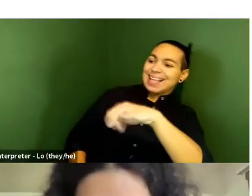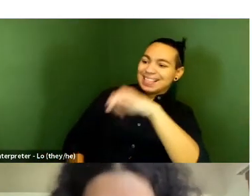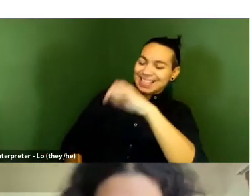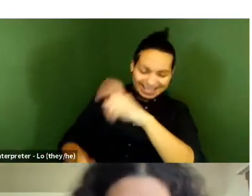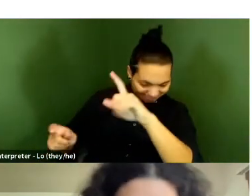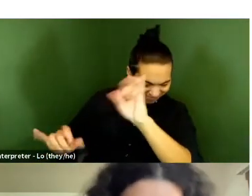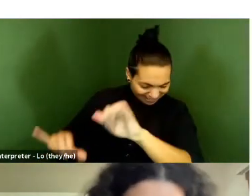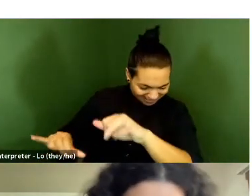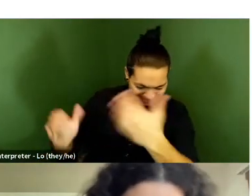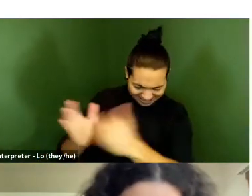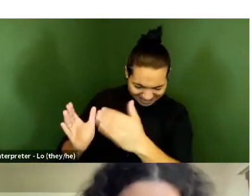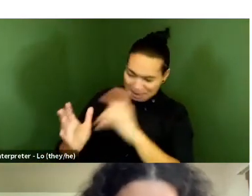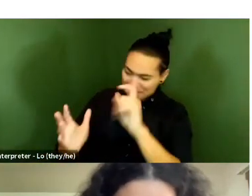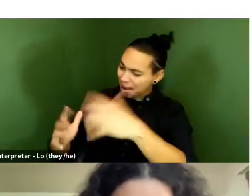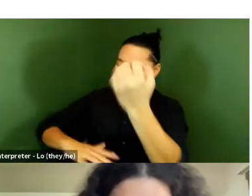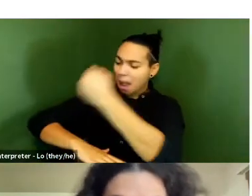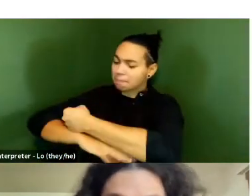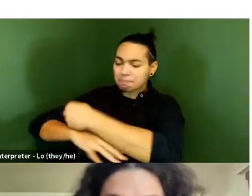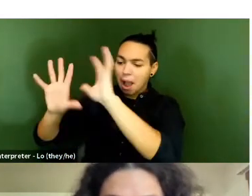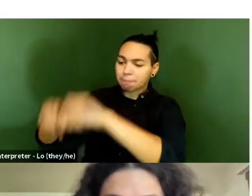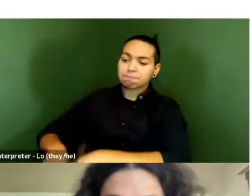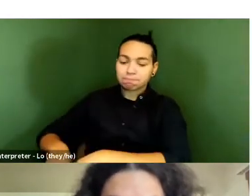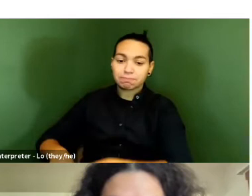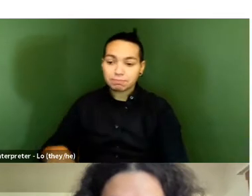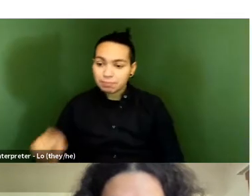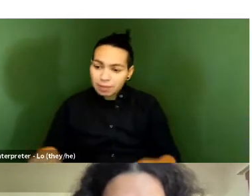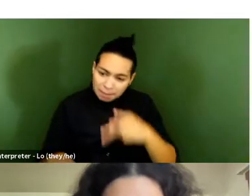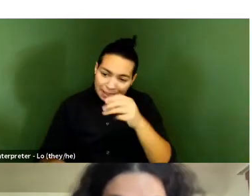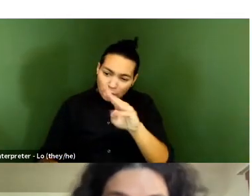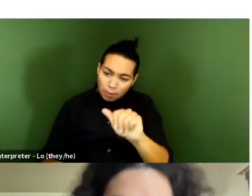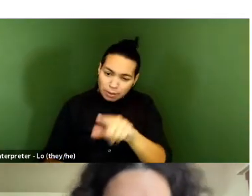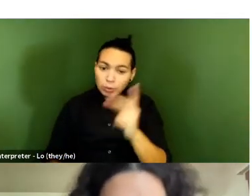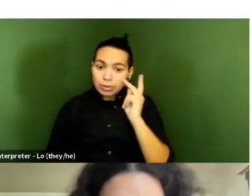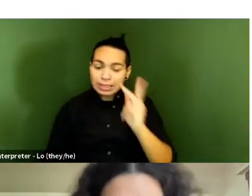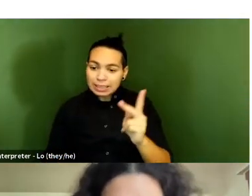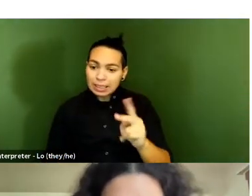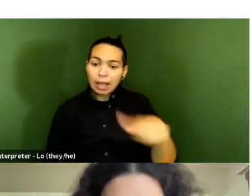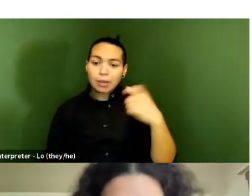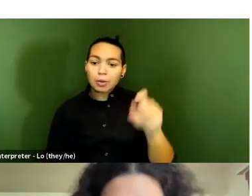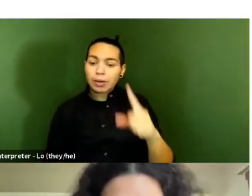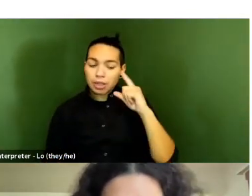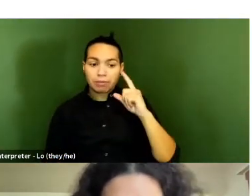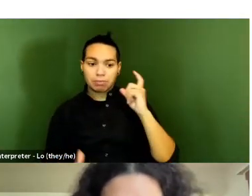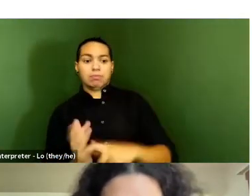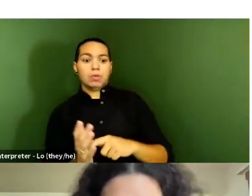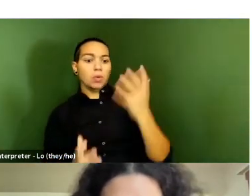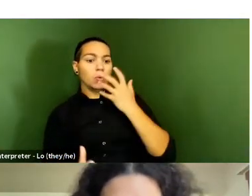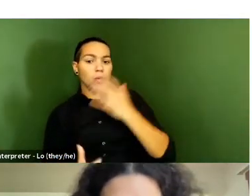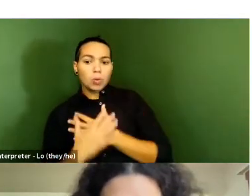Let's say that again. Paloma, was there a question that caught your attention?